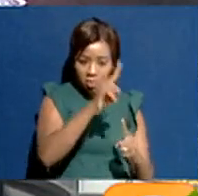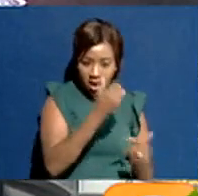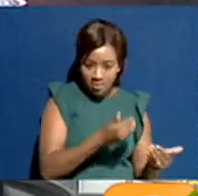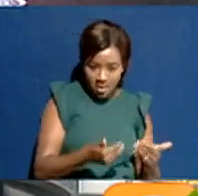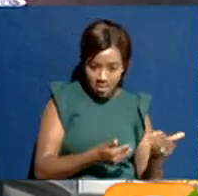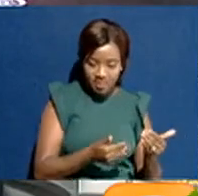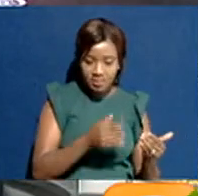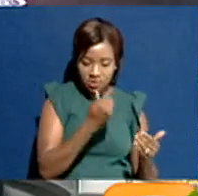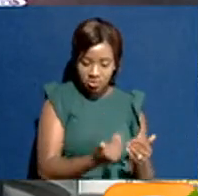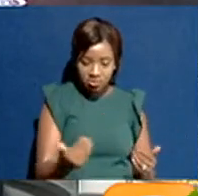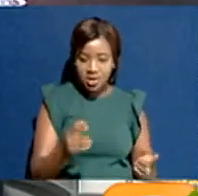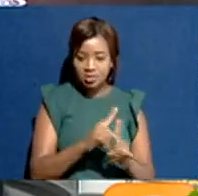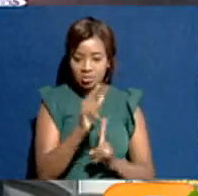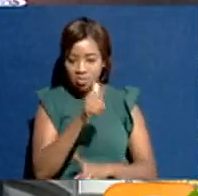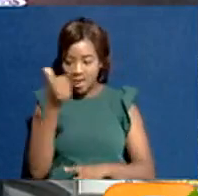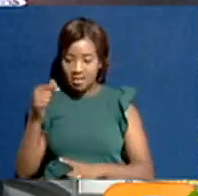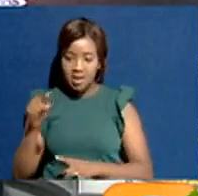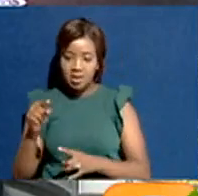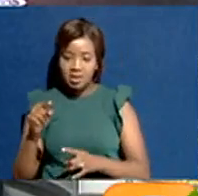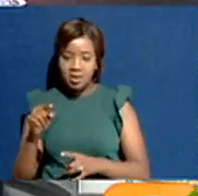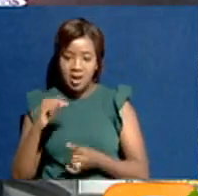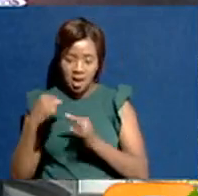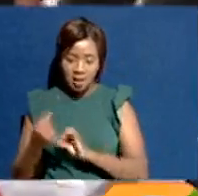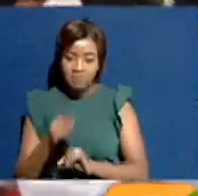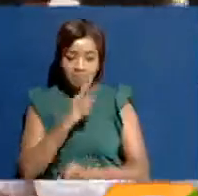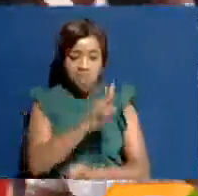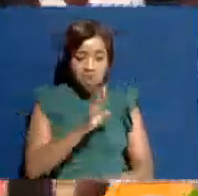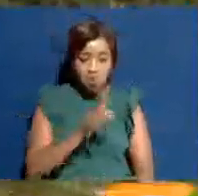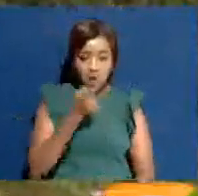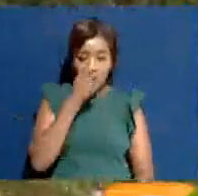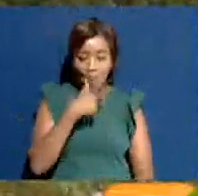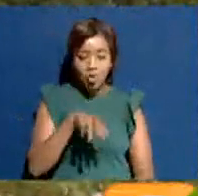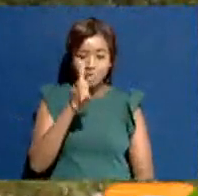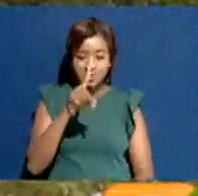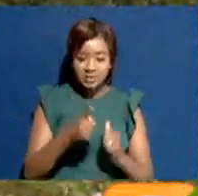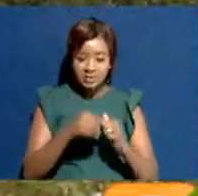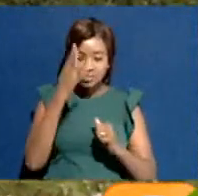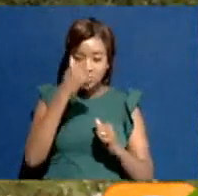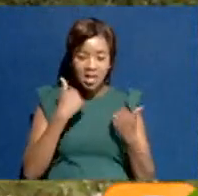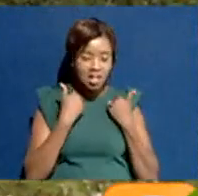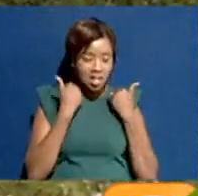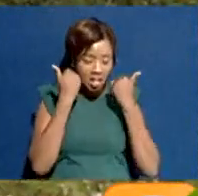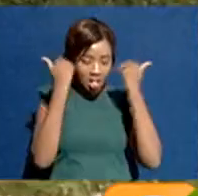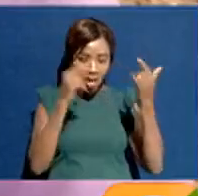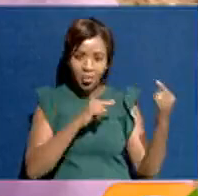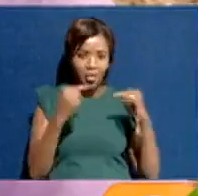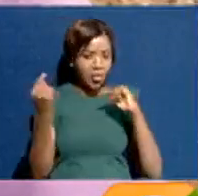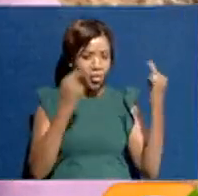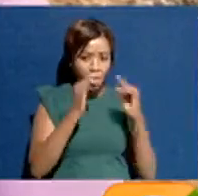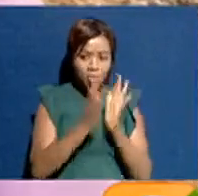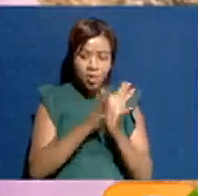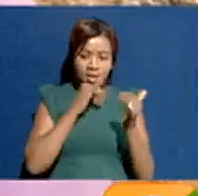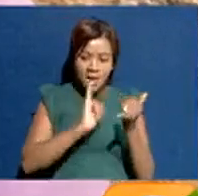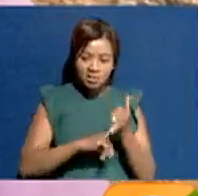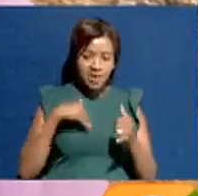police, preliminary investigations established that the 26-year-old woman was distressed by persistent marital feuds with her husband. She is said to